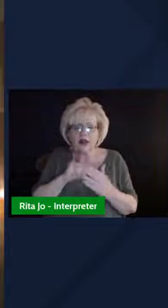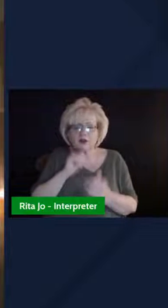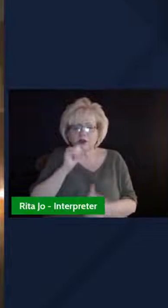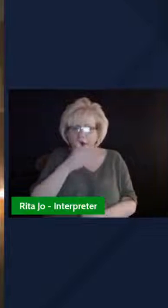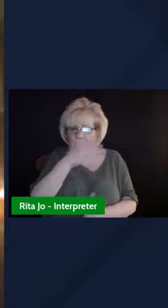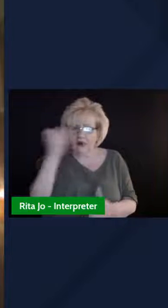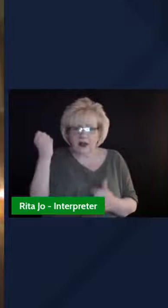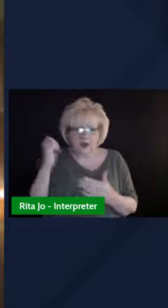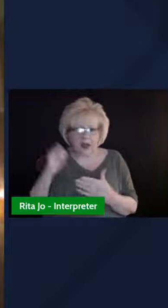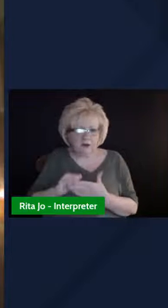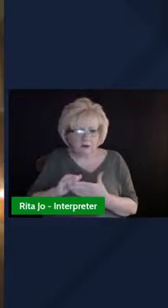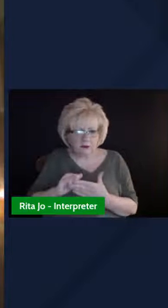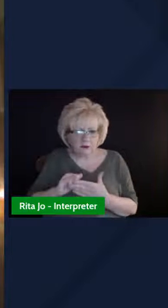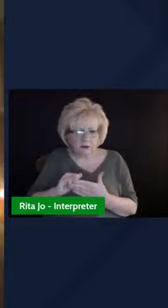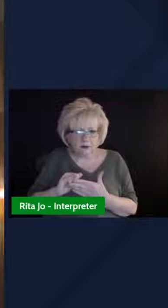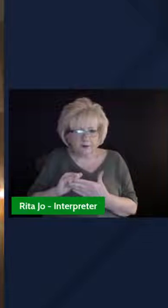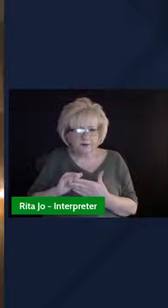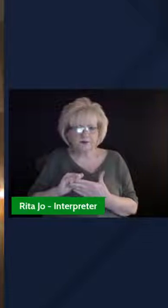that.